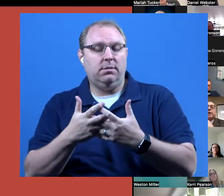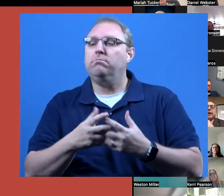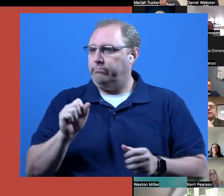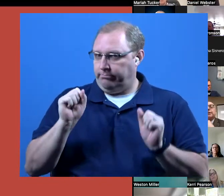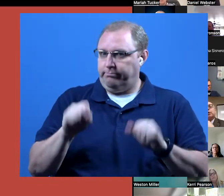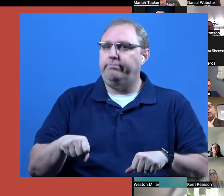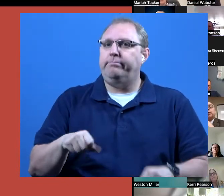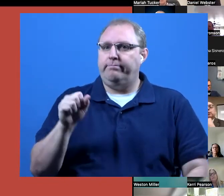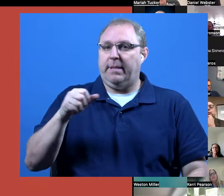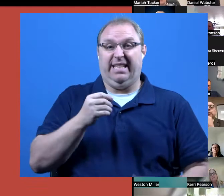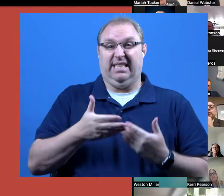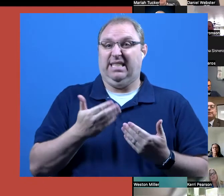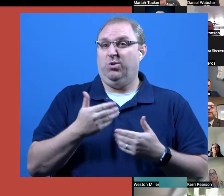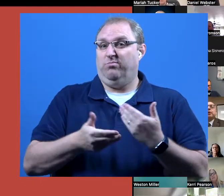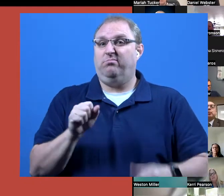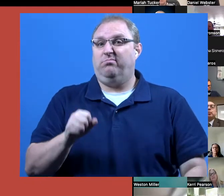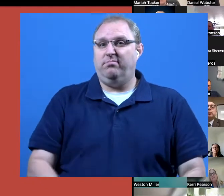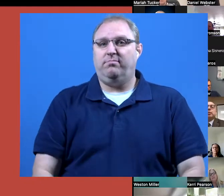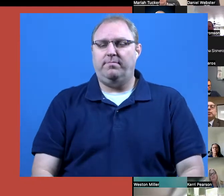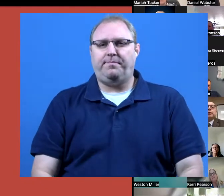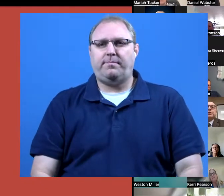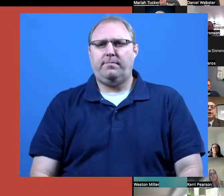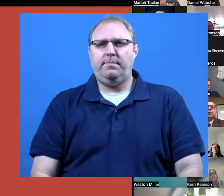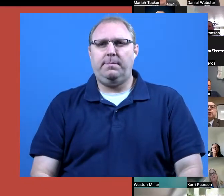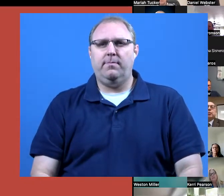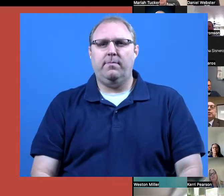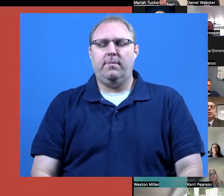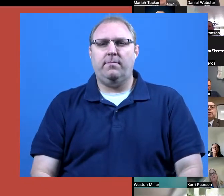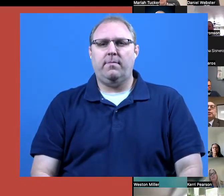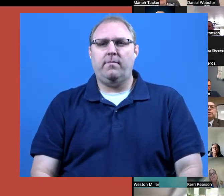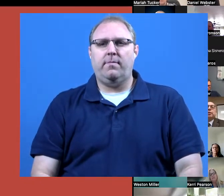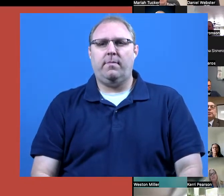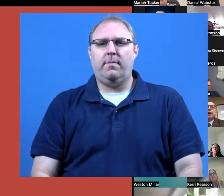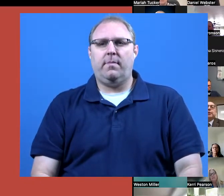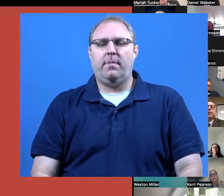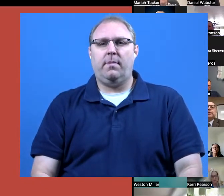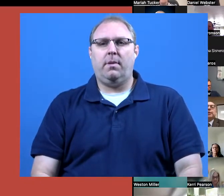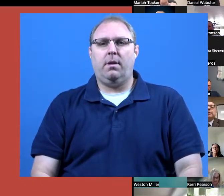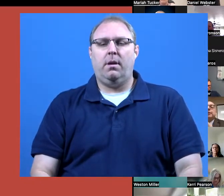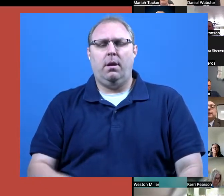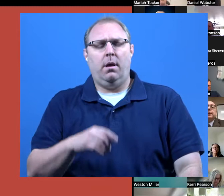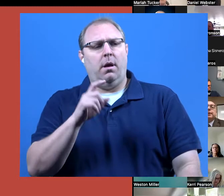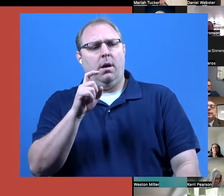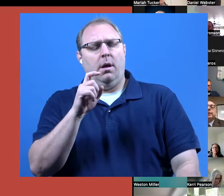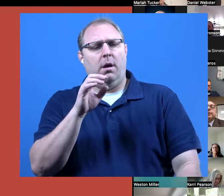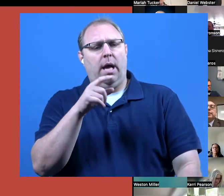Is the 18-week rule a federal rule or a state rule? It's DHRM